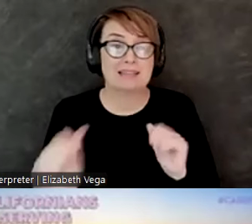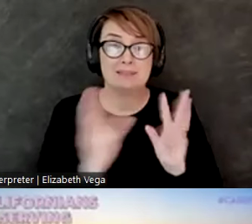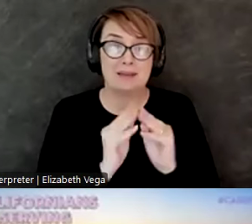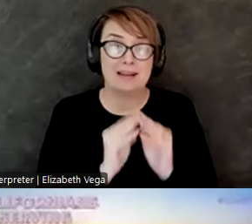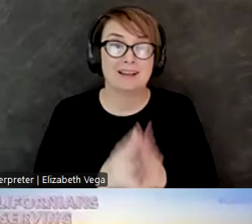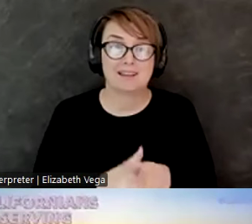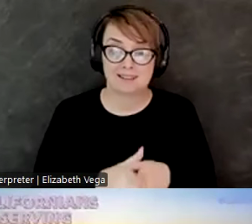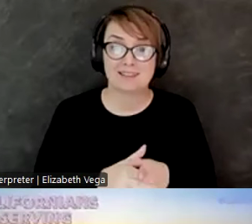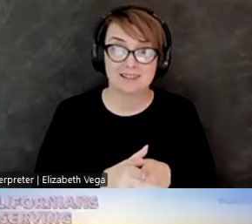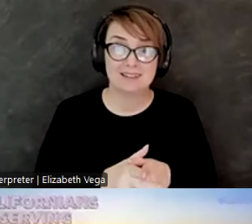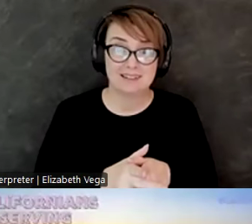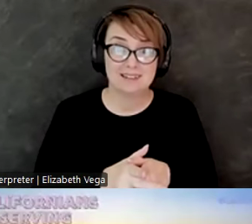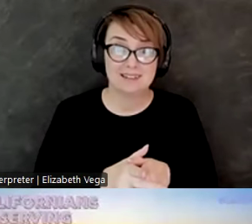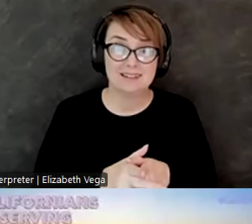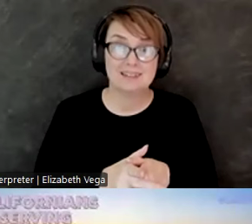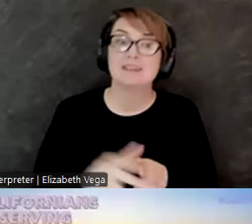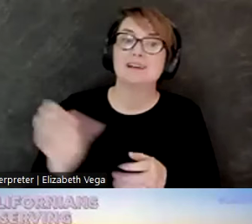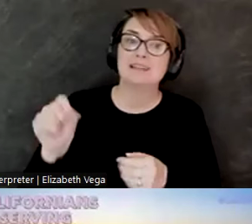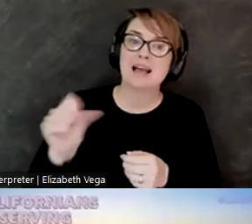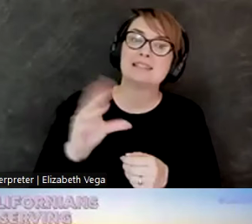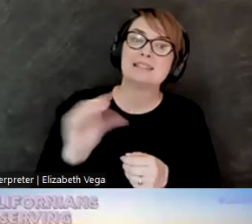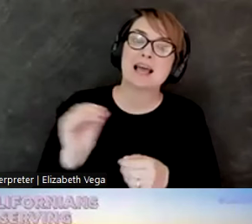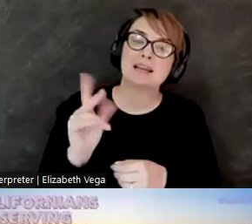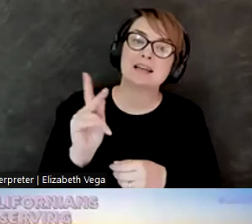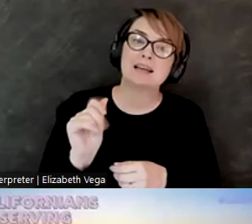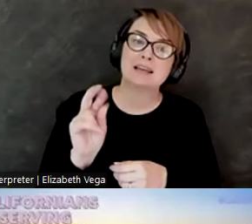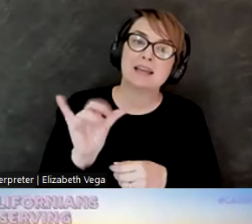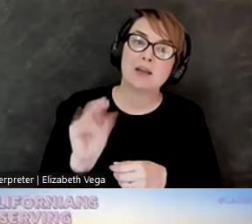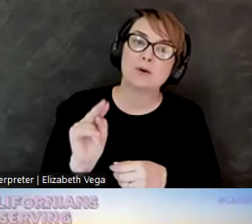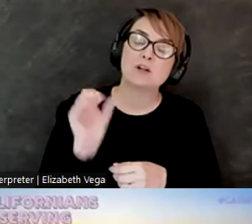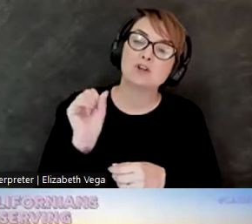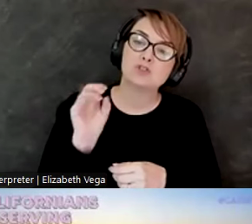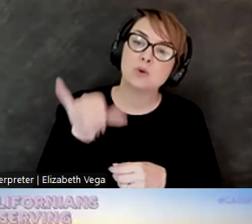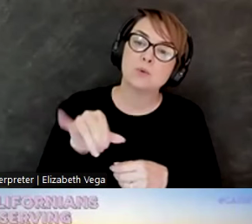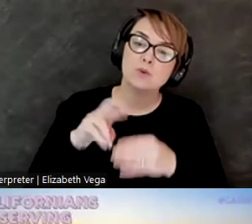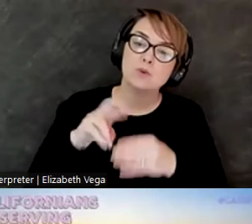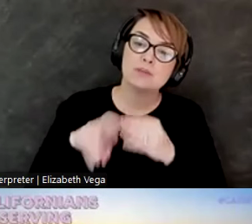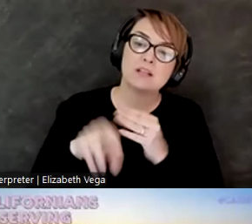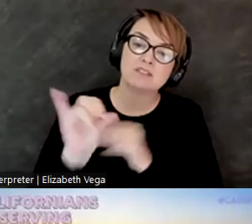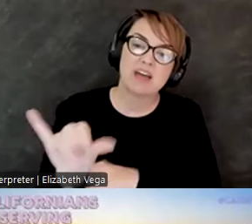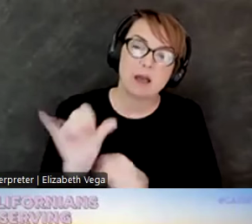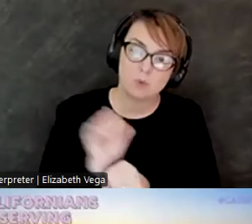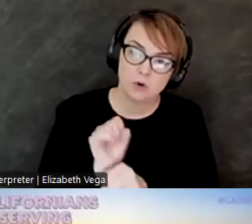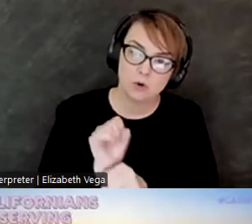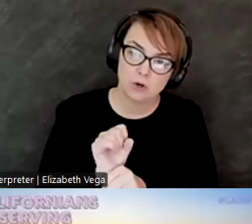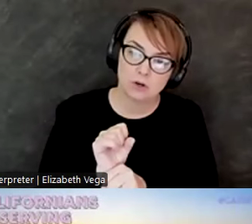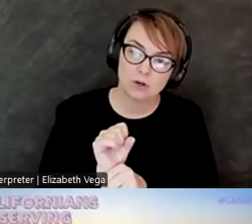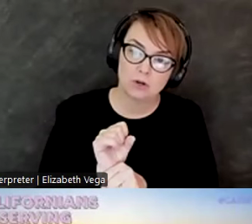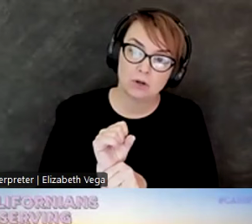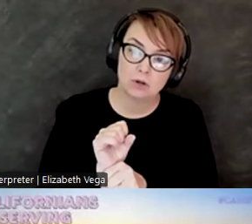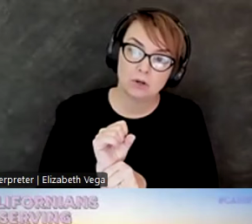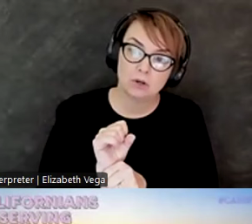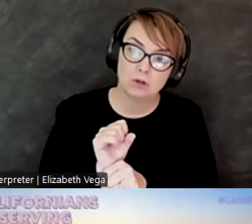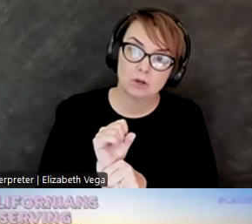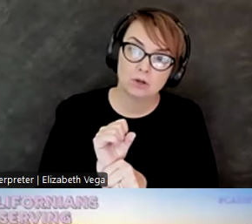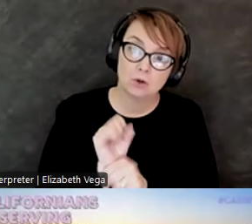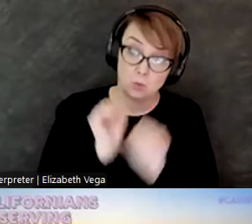that? And Karen, so the result of that work could be brought to